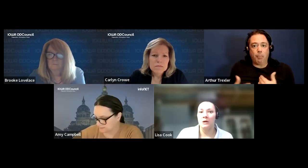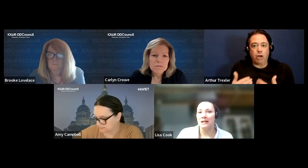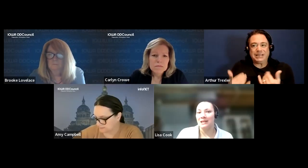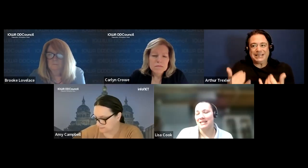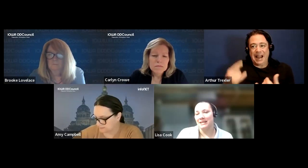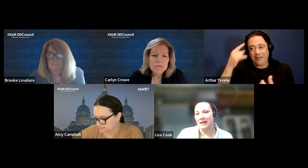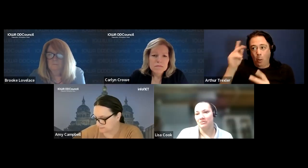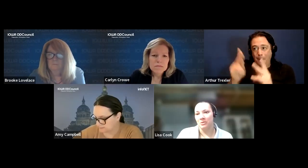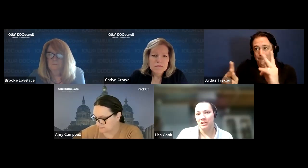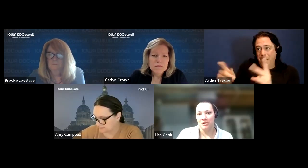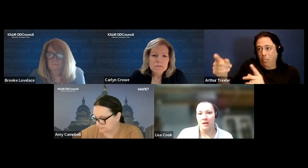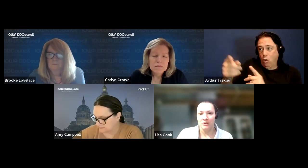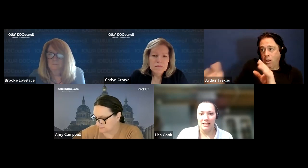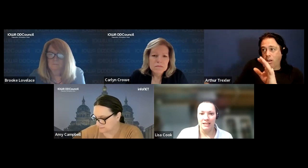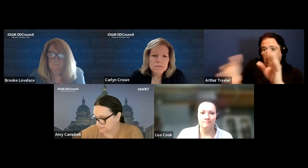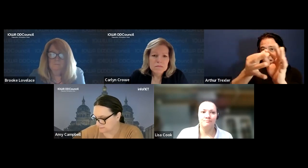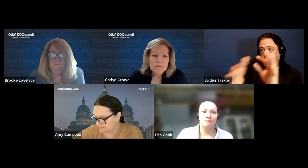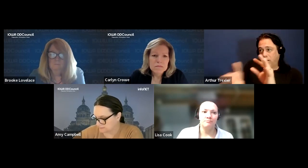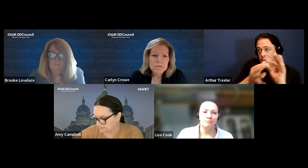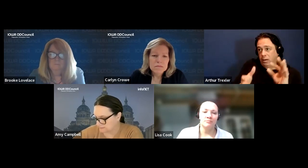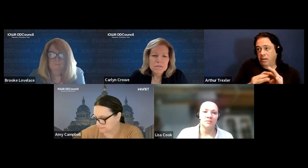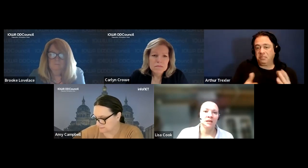services or collecting that information about need.